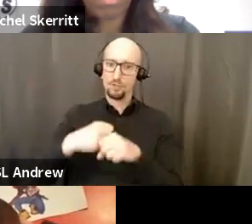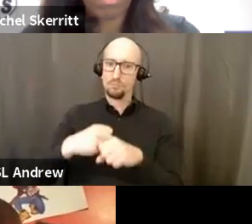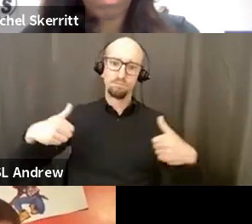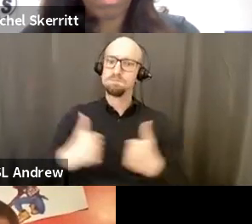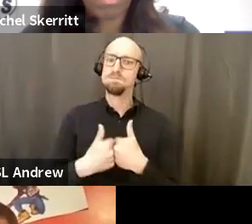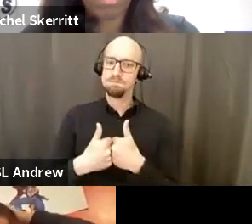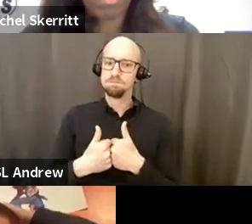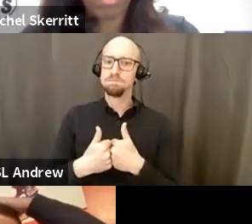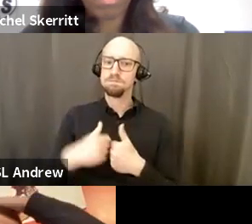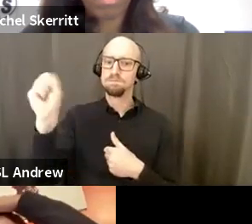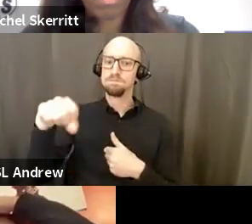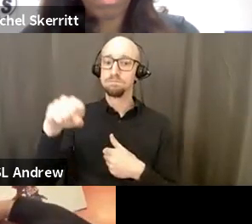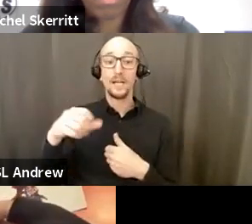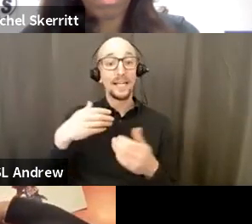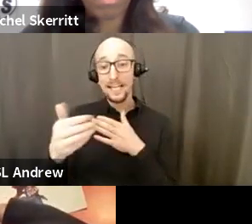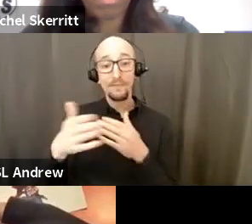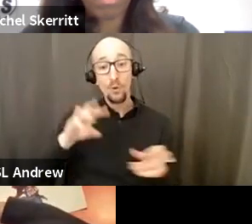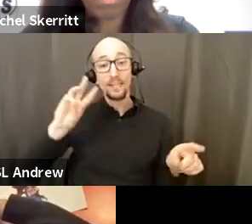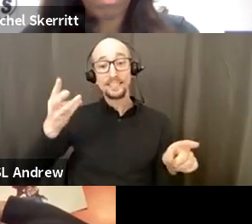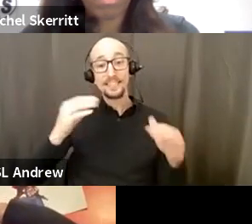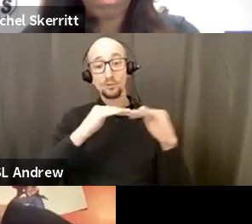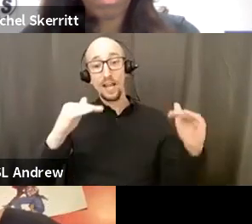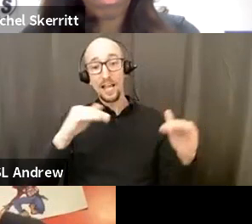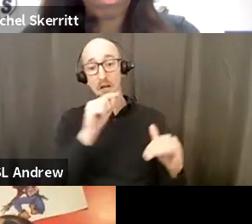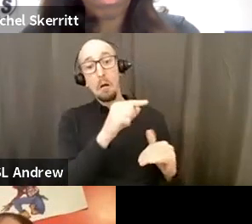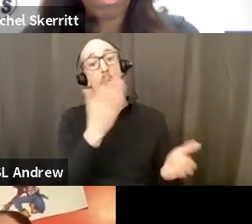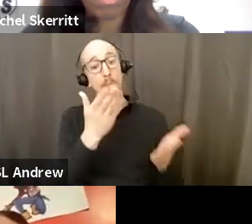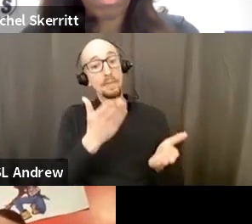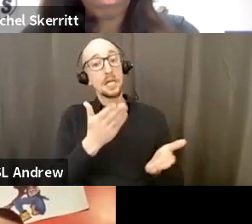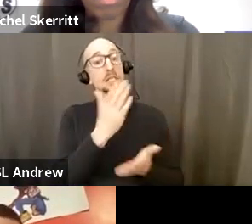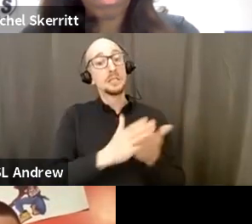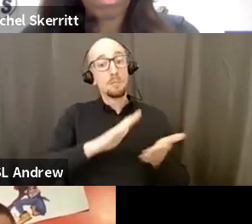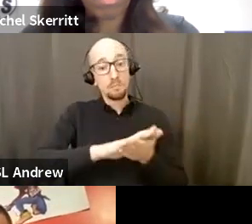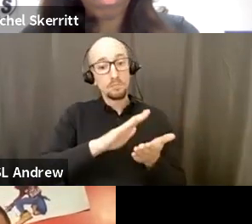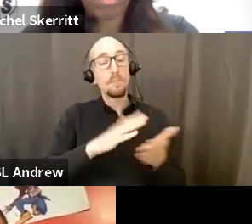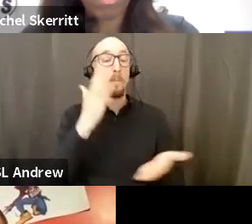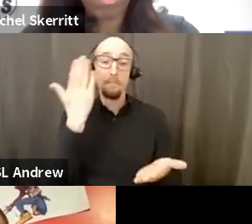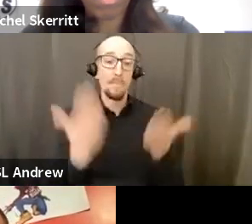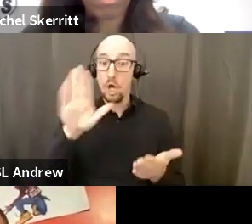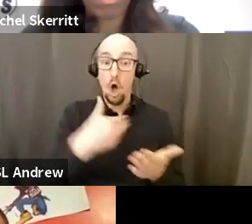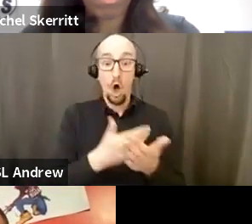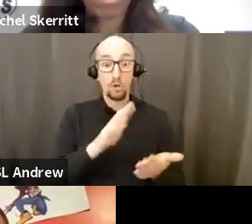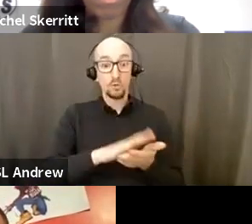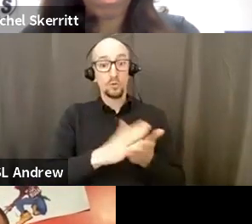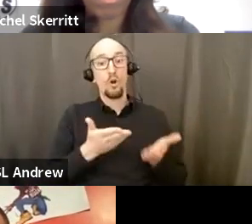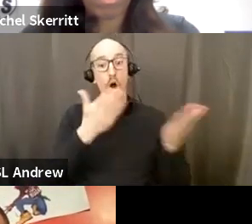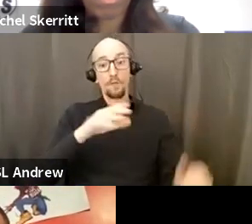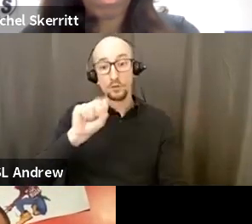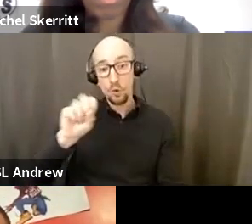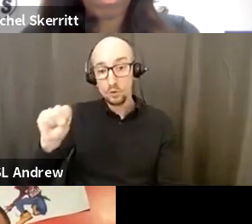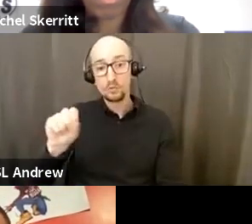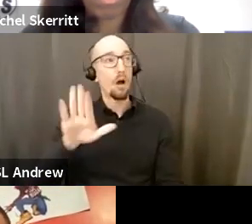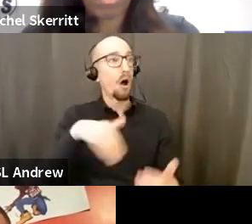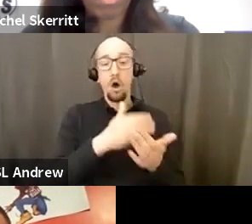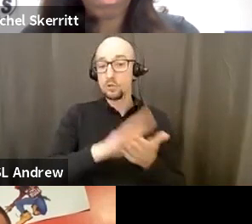sixth grade, science may be offered or social studies may be offered, I would wager,